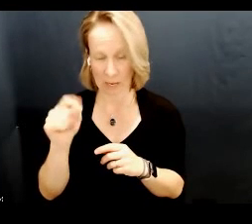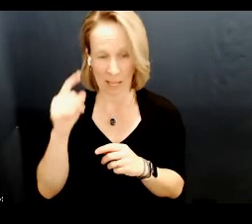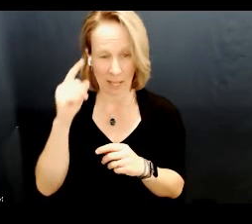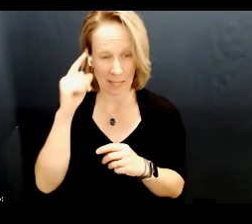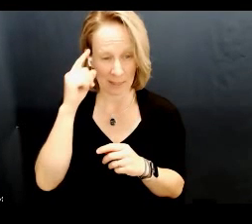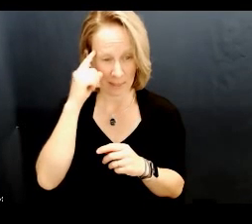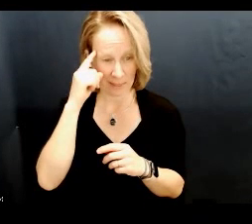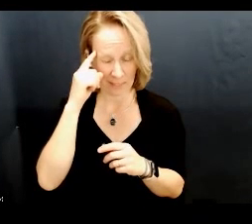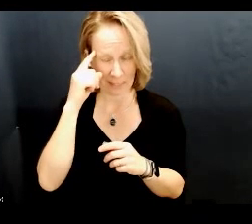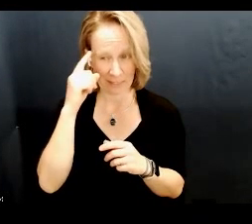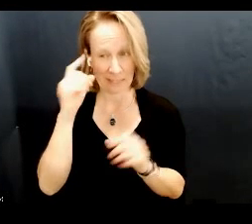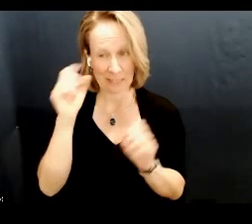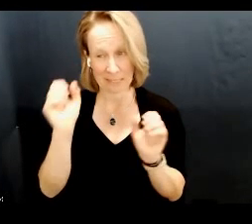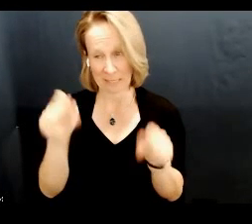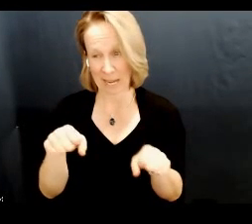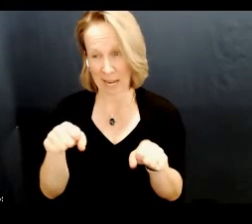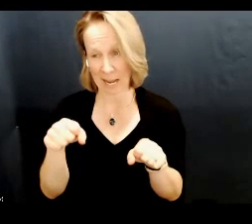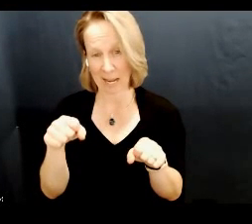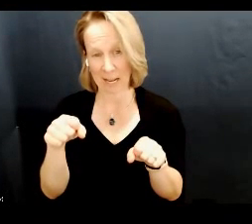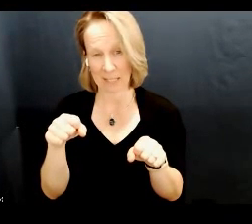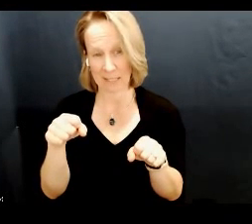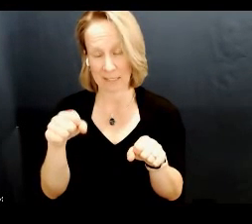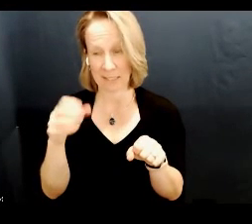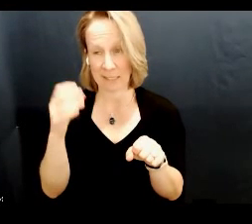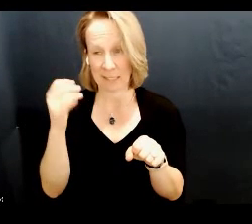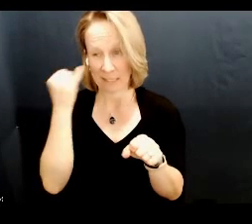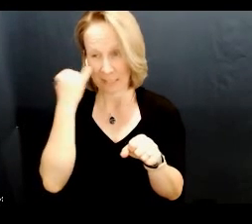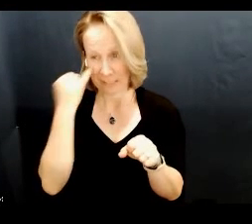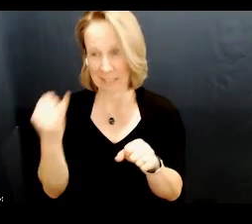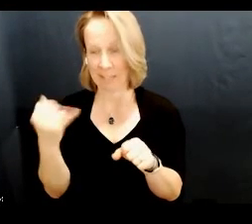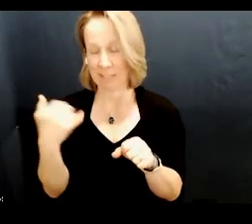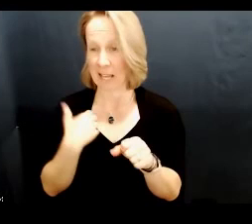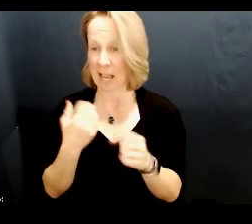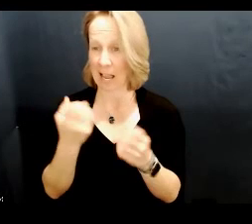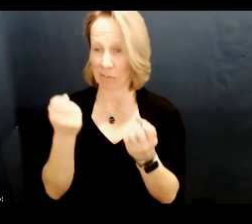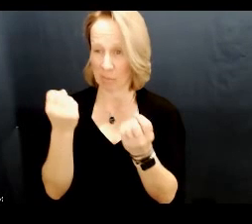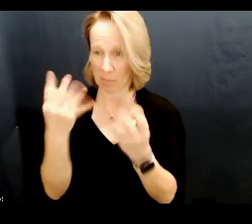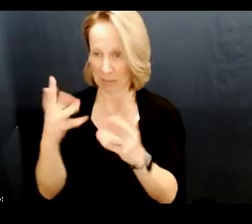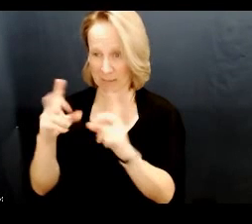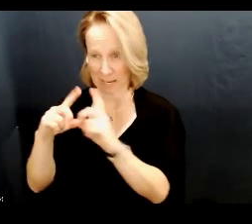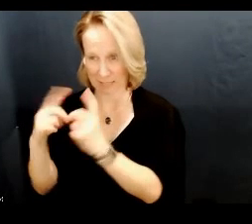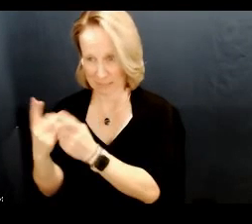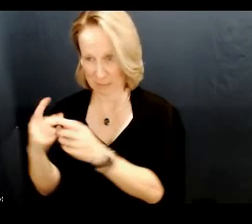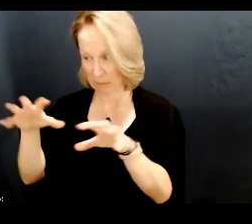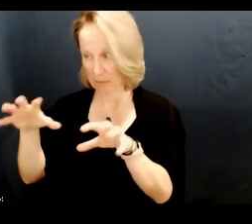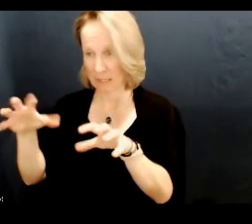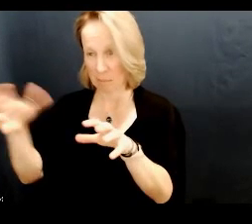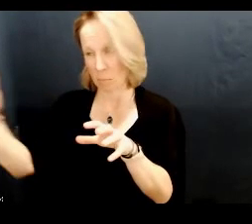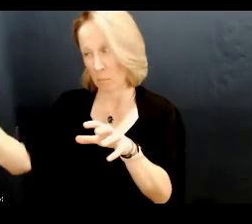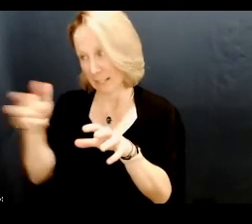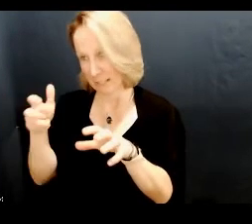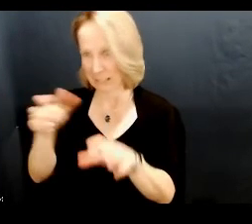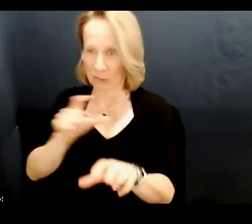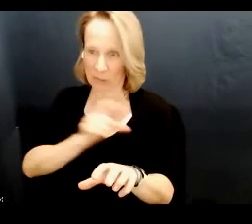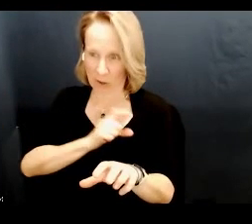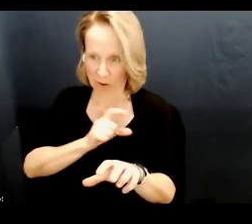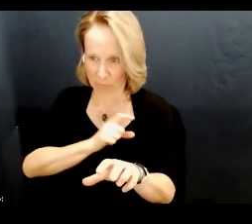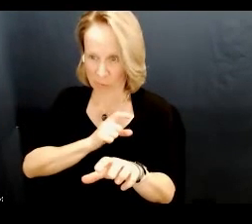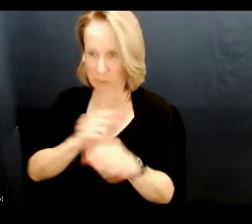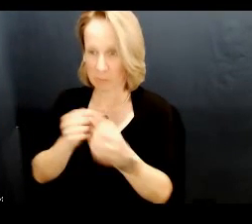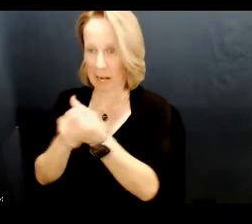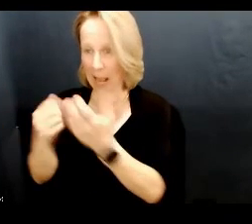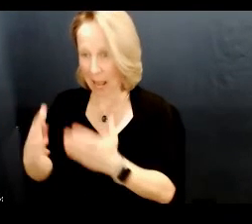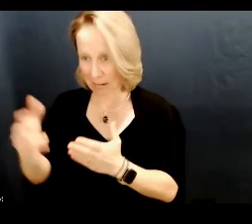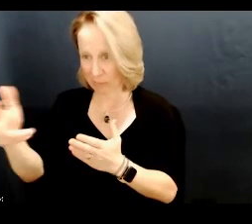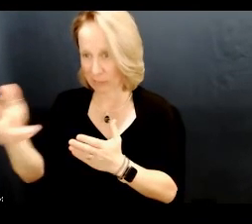a strength for SARTs that they are multidisciplinary, so that they bring together law enforcement and the advocate community